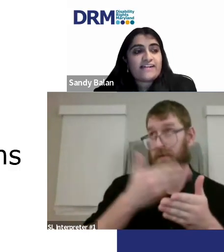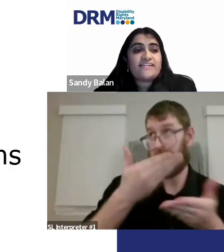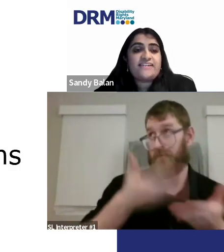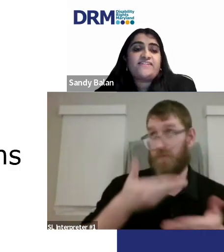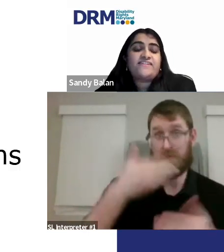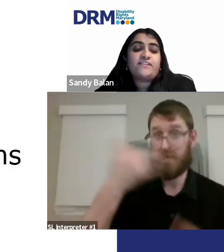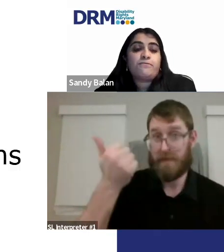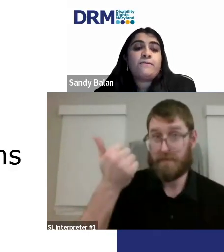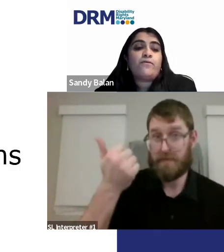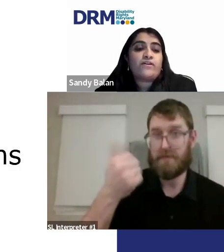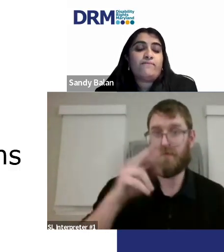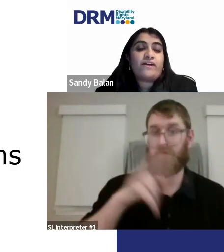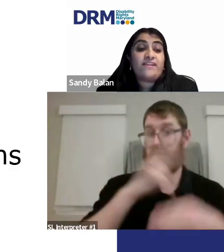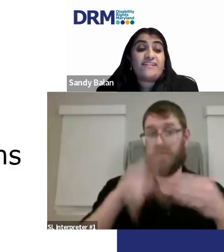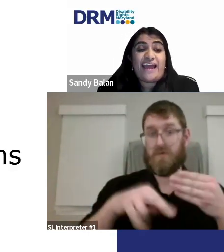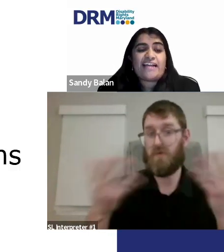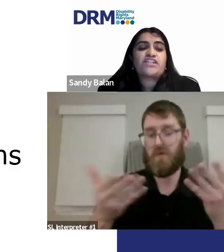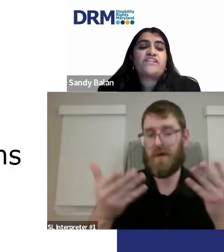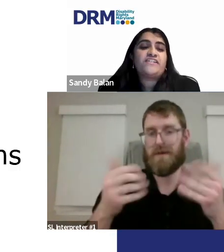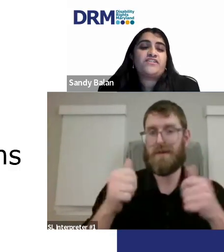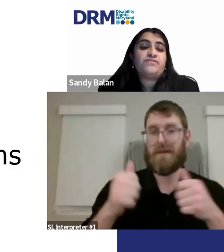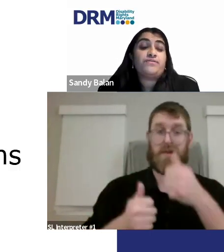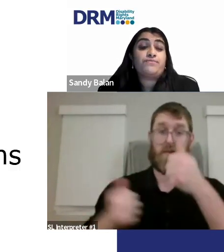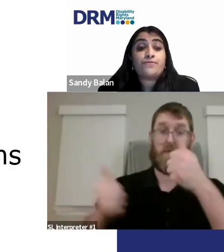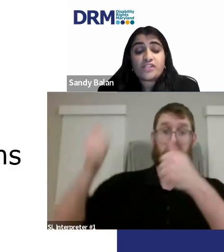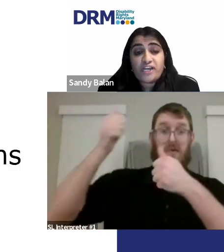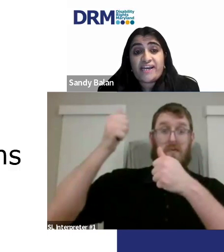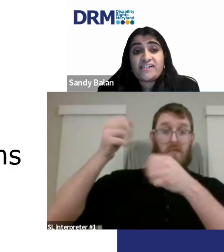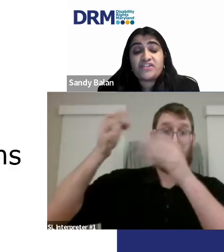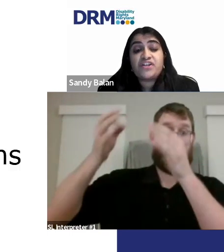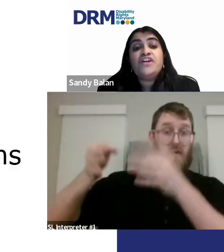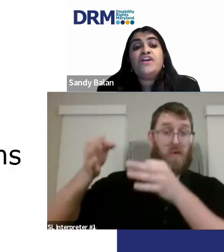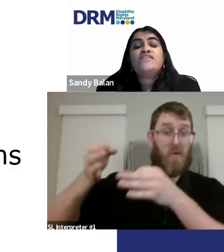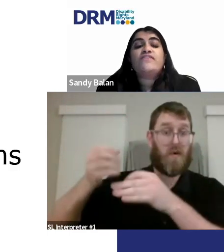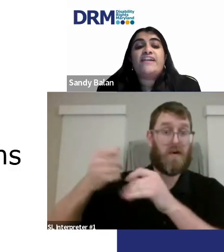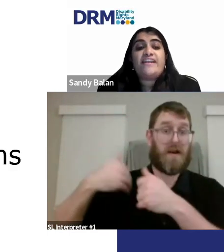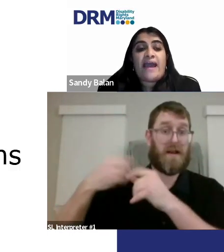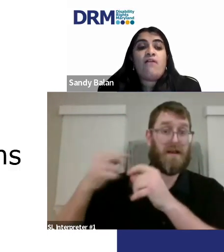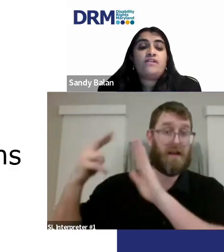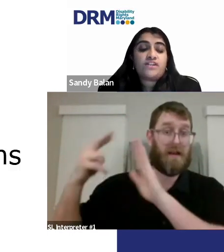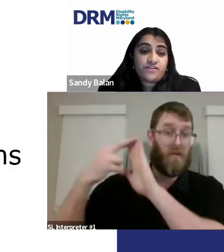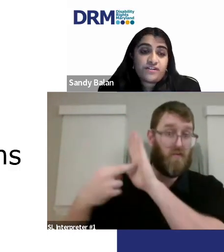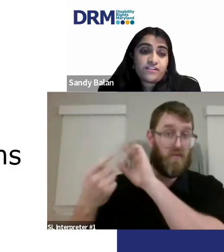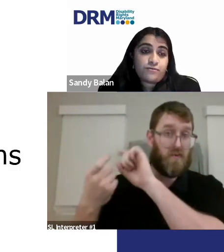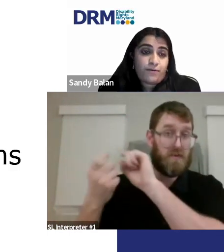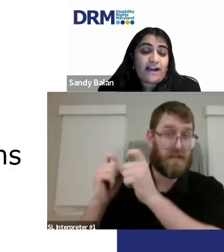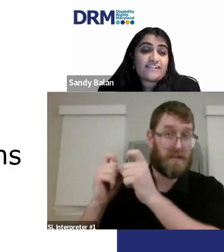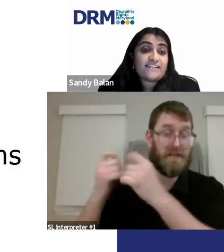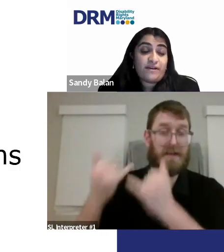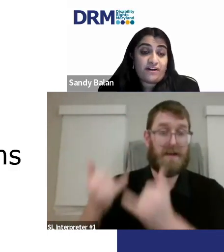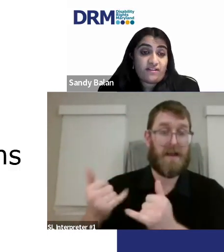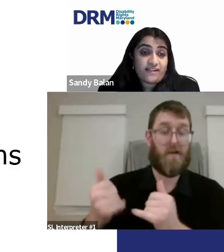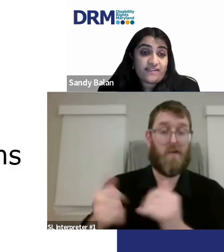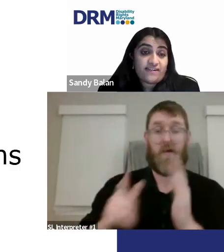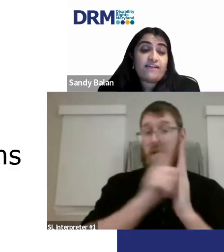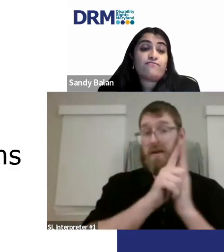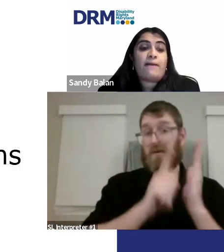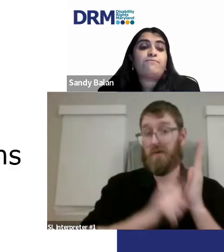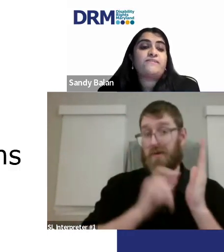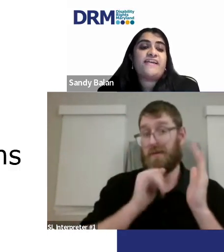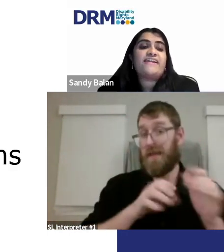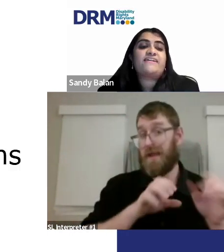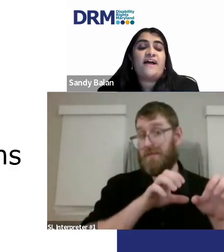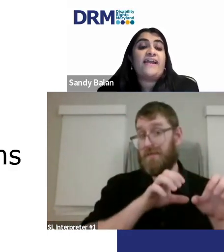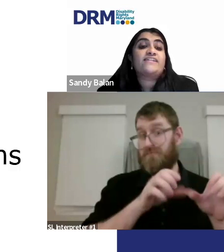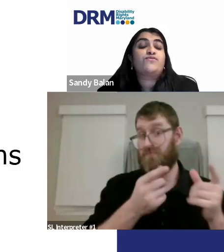that practice, the Supreme Court of Maryland actually issued a rule change so that now attorneys who practice in Maryland